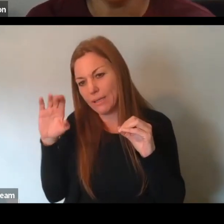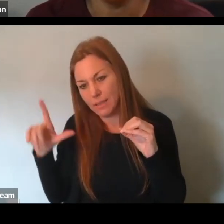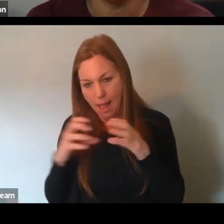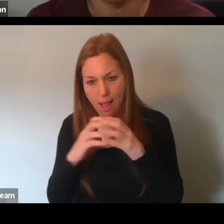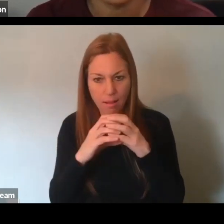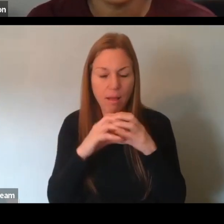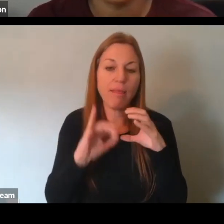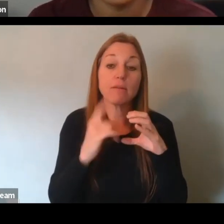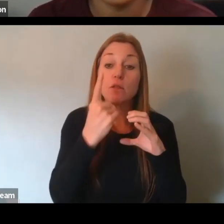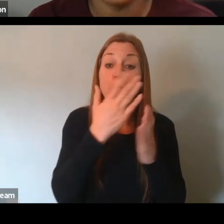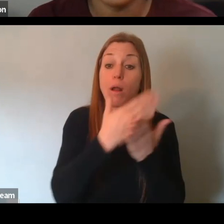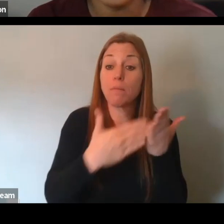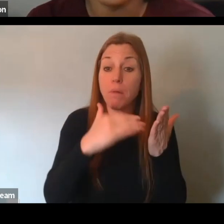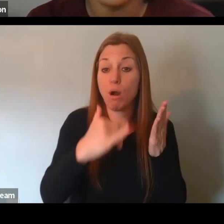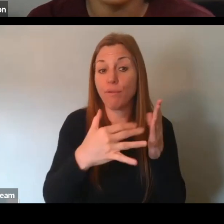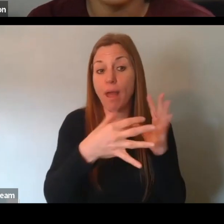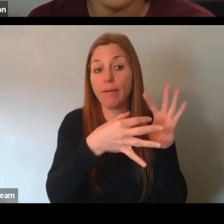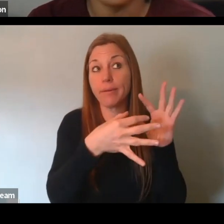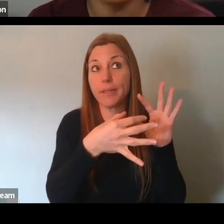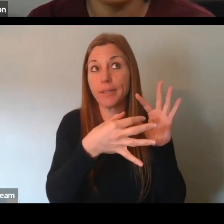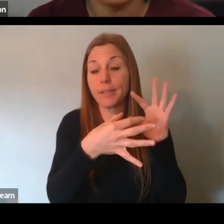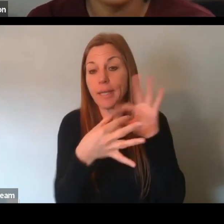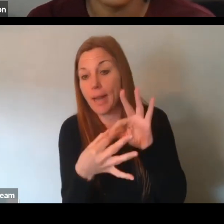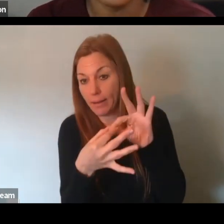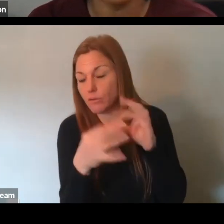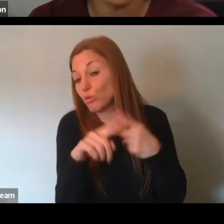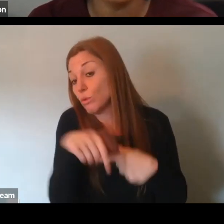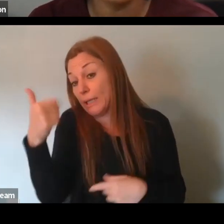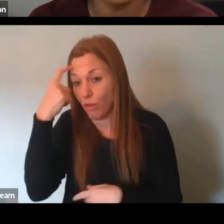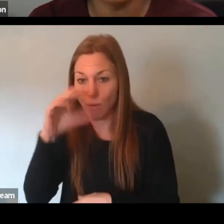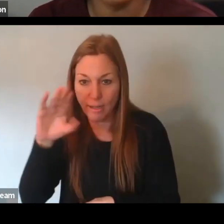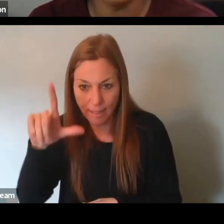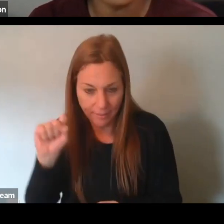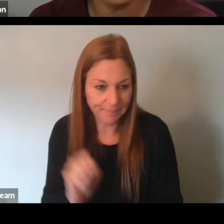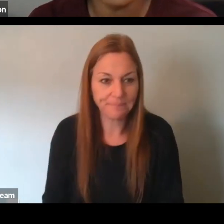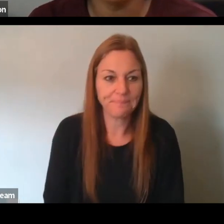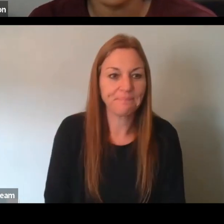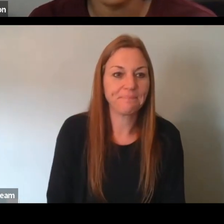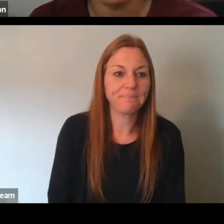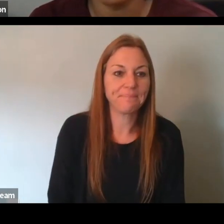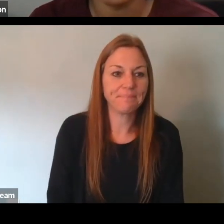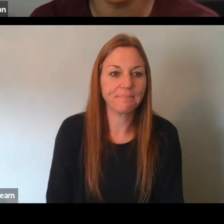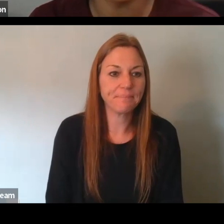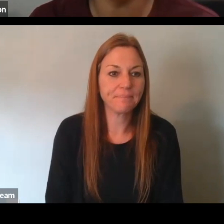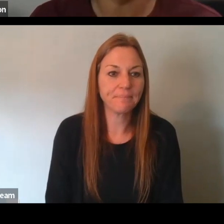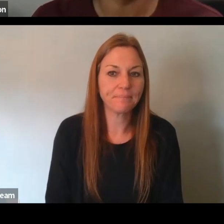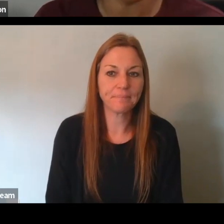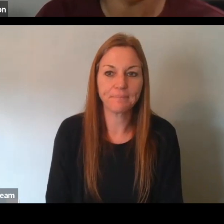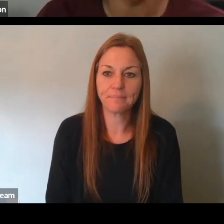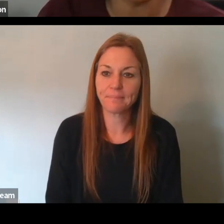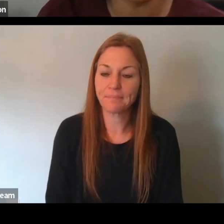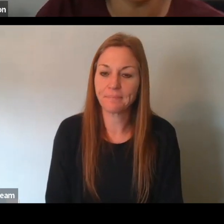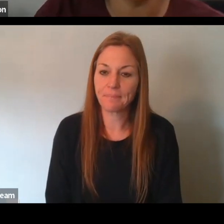each brain cells to other brain cells. And again, I know I'm saying this to people who probably know